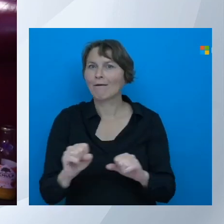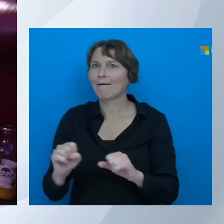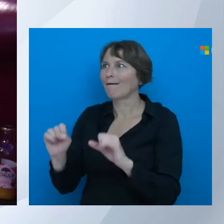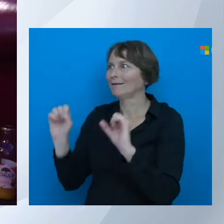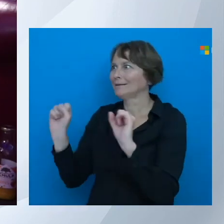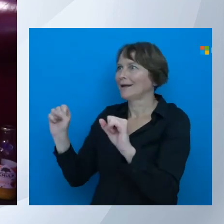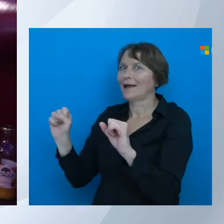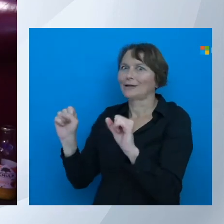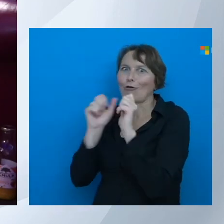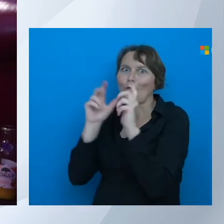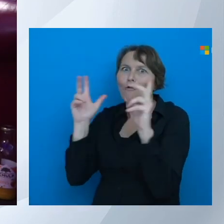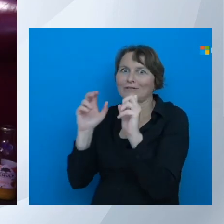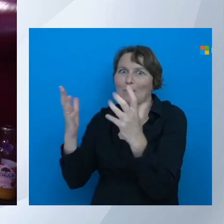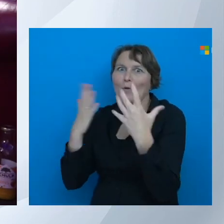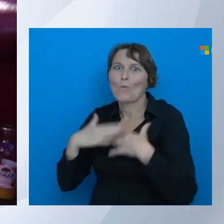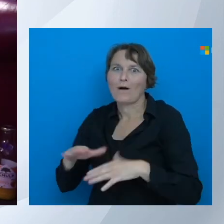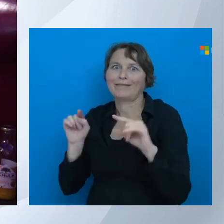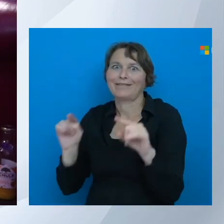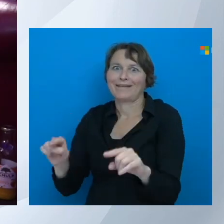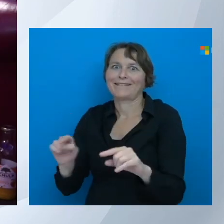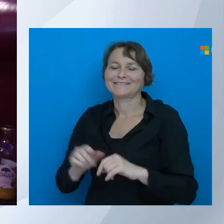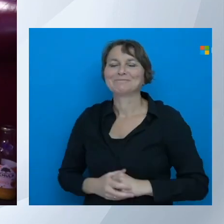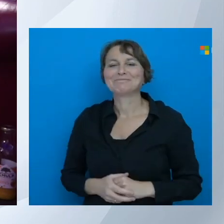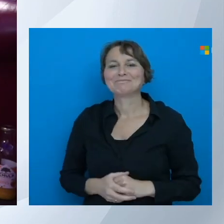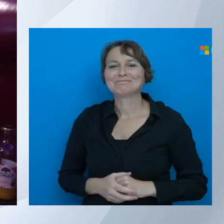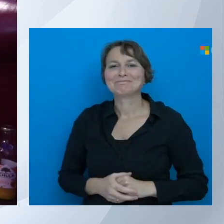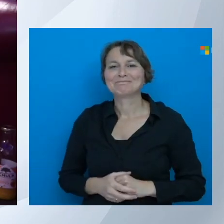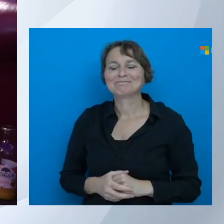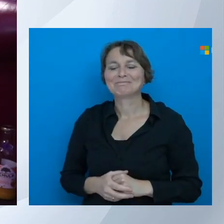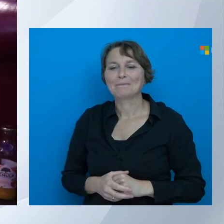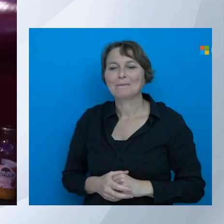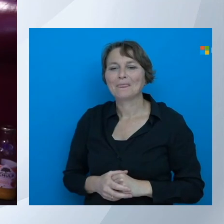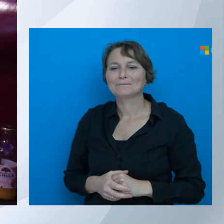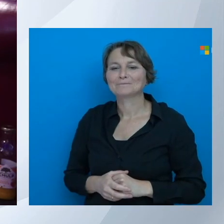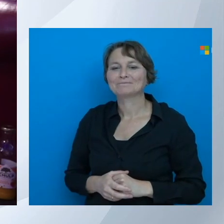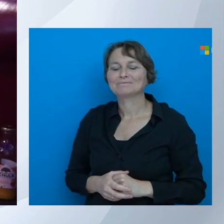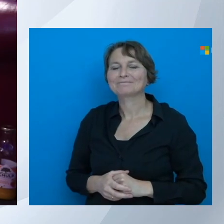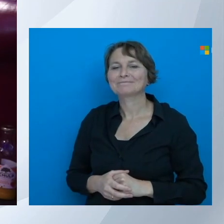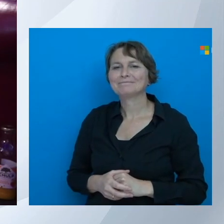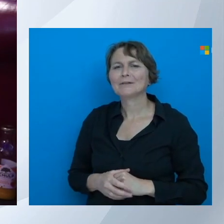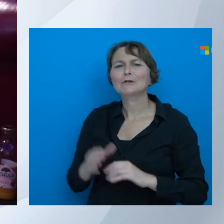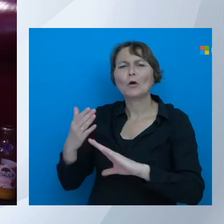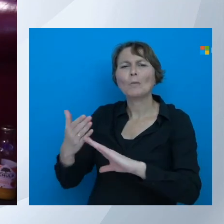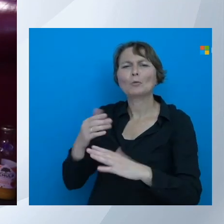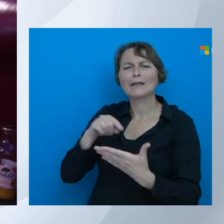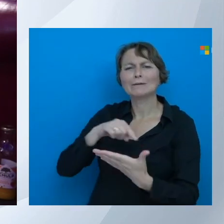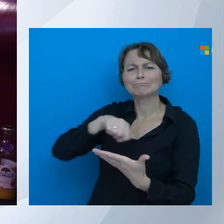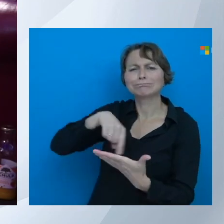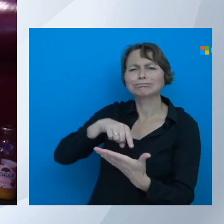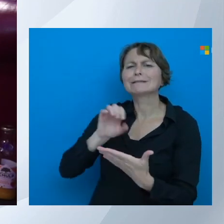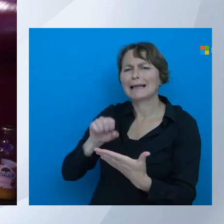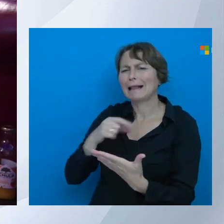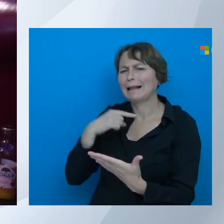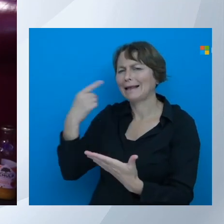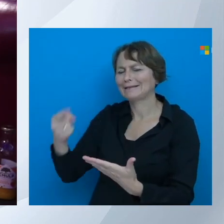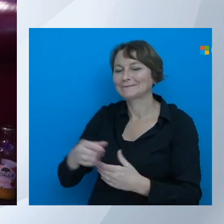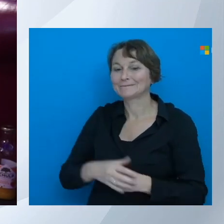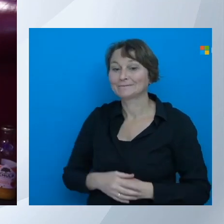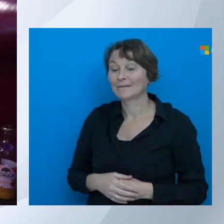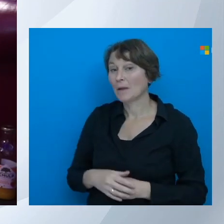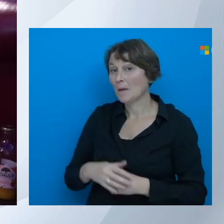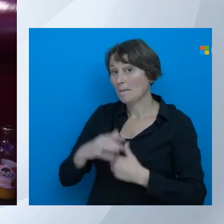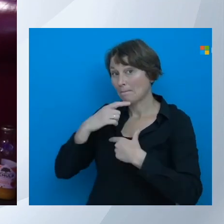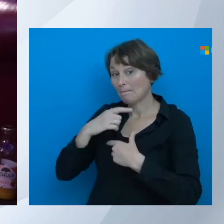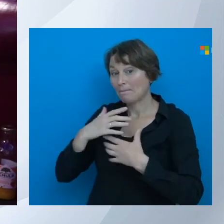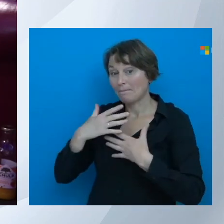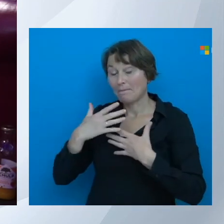deal then. All right. It's being recorded. It's recorded, so it's real. Yes, exactly. Yeah. And I have a personal question. Okay. Is there a